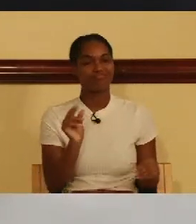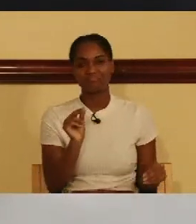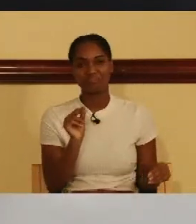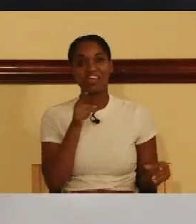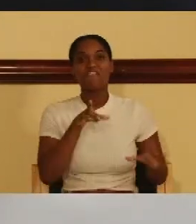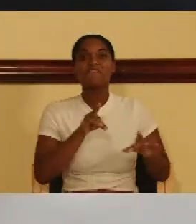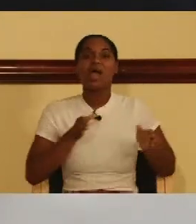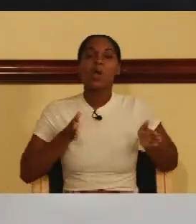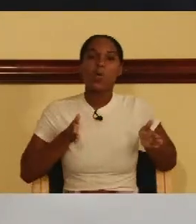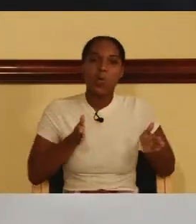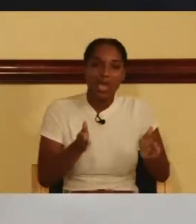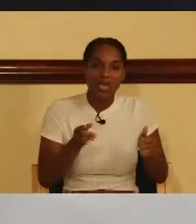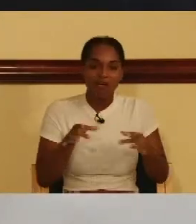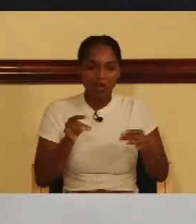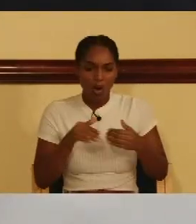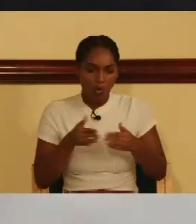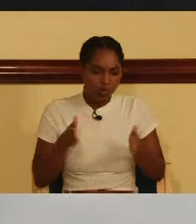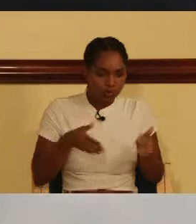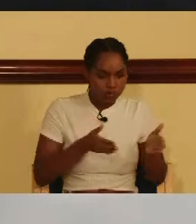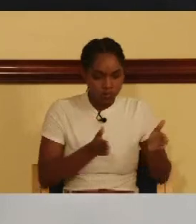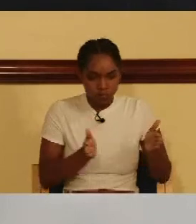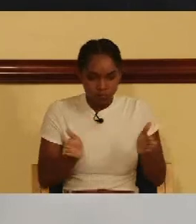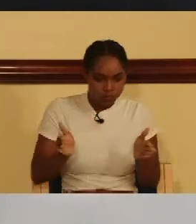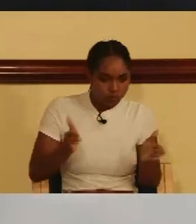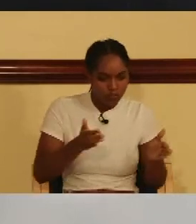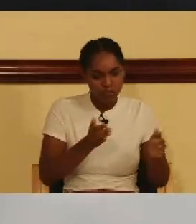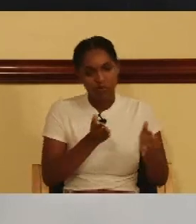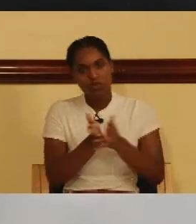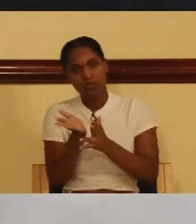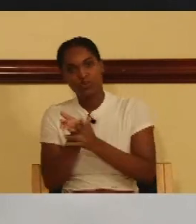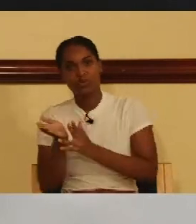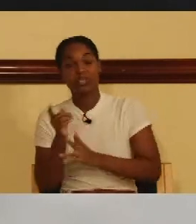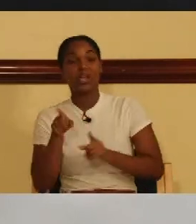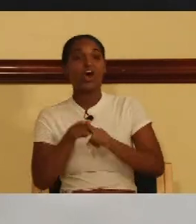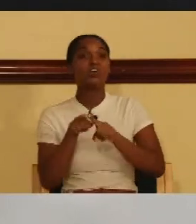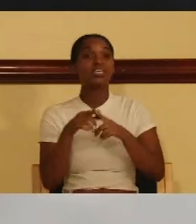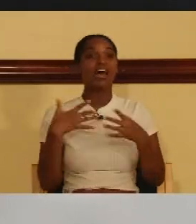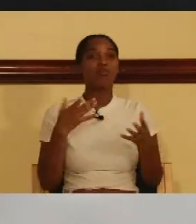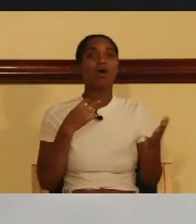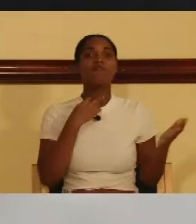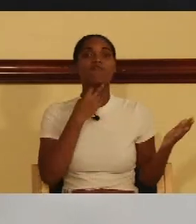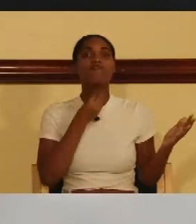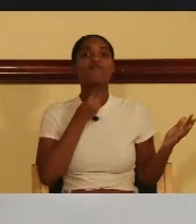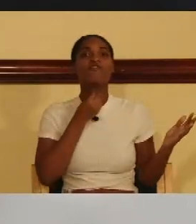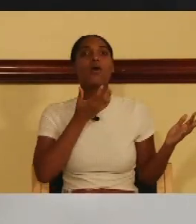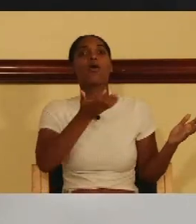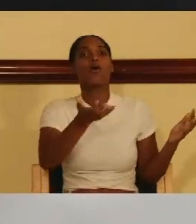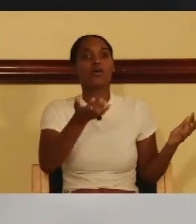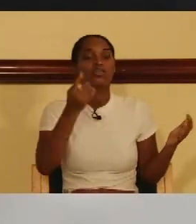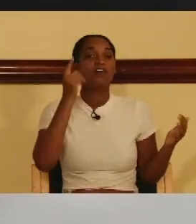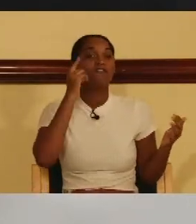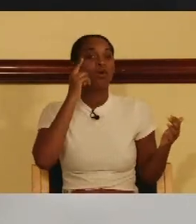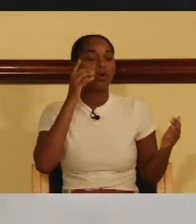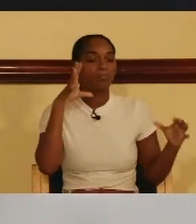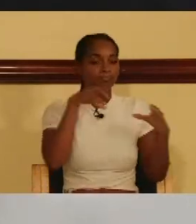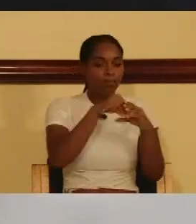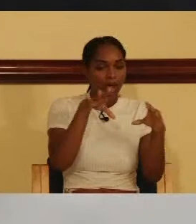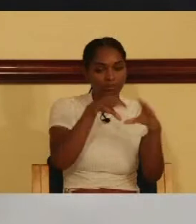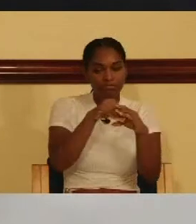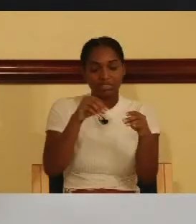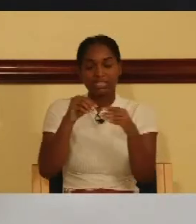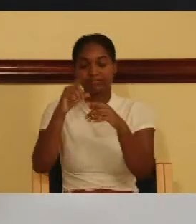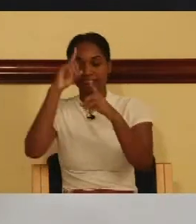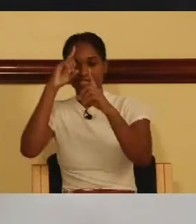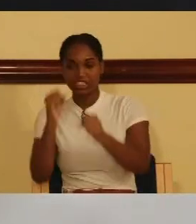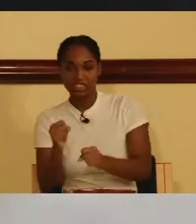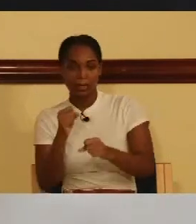manage and maneuver their environment, and they also have a voice in terms of participating in the decision